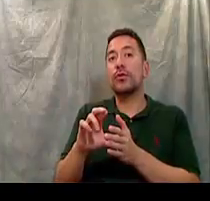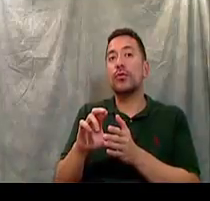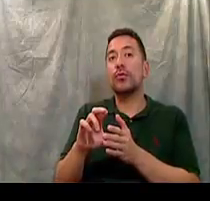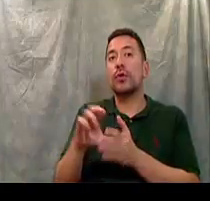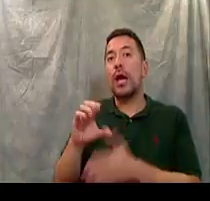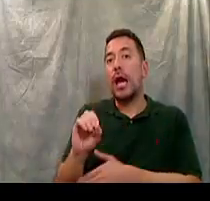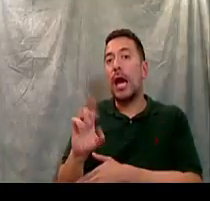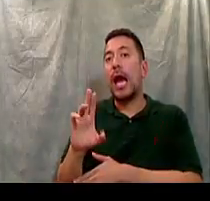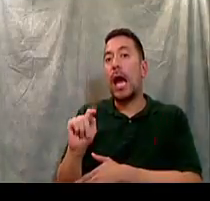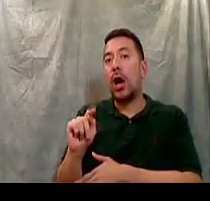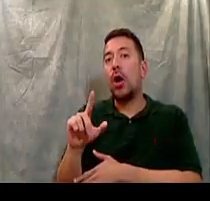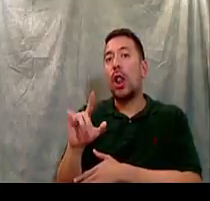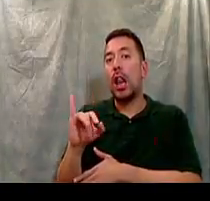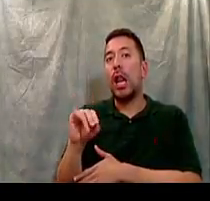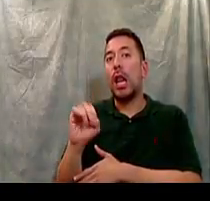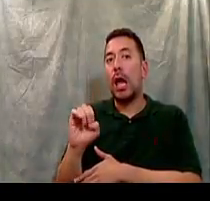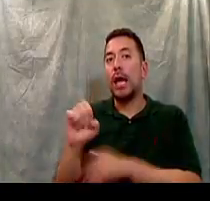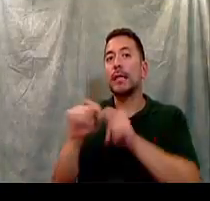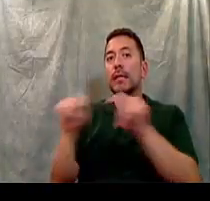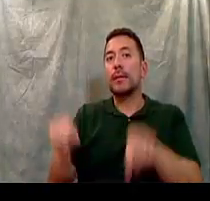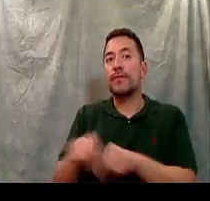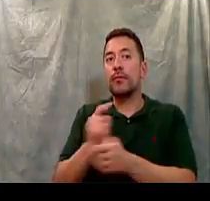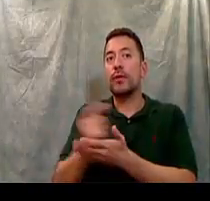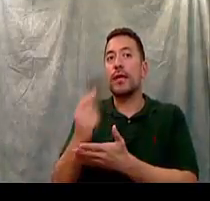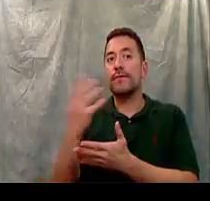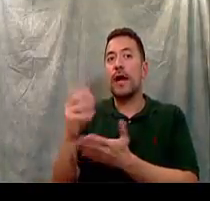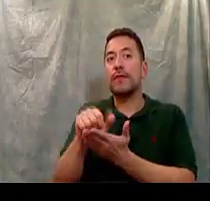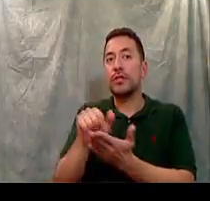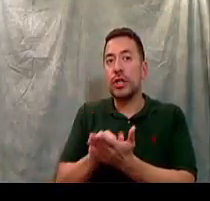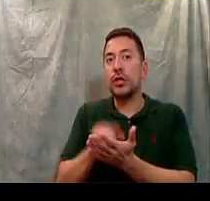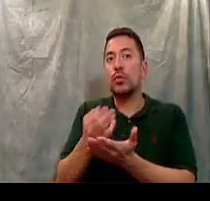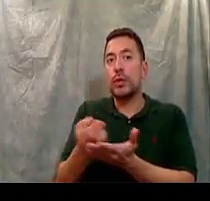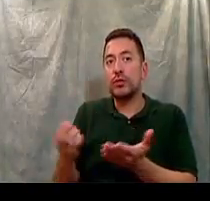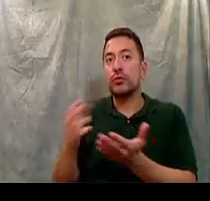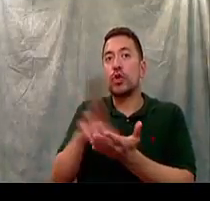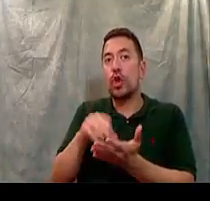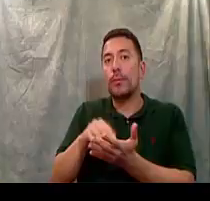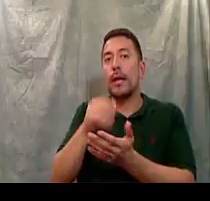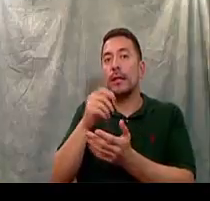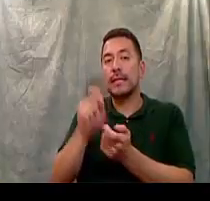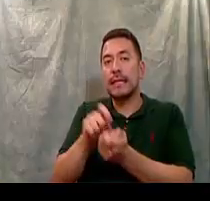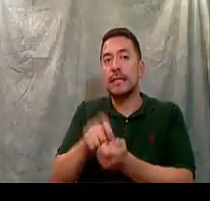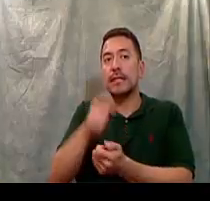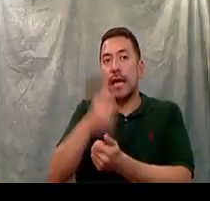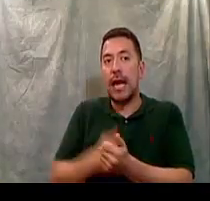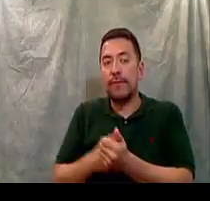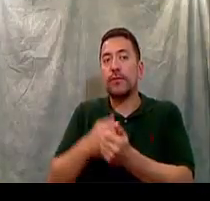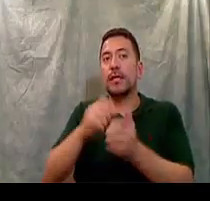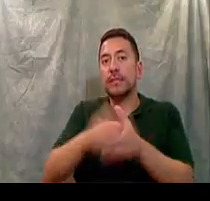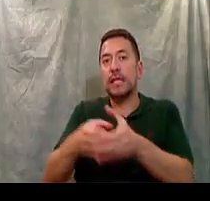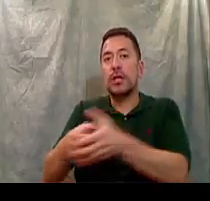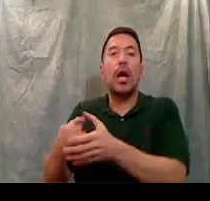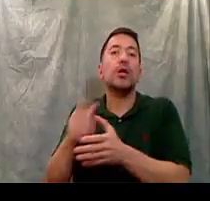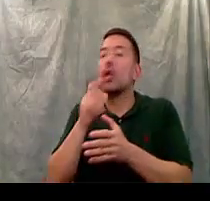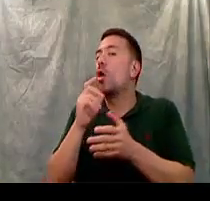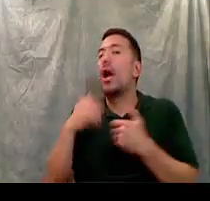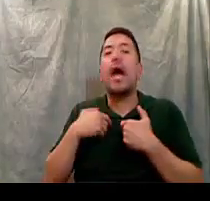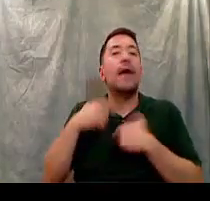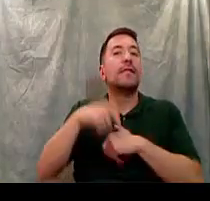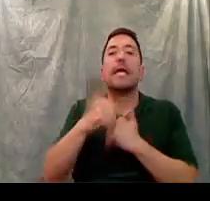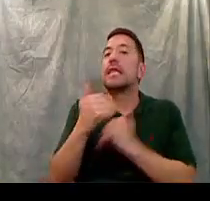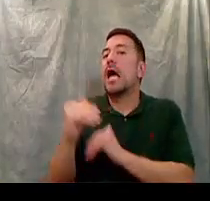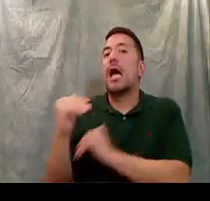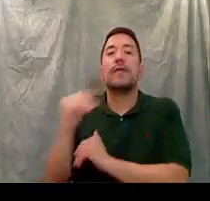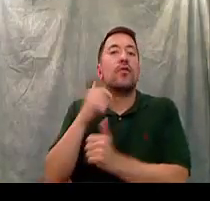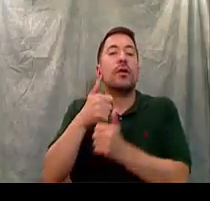5 agenda and resources, to learn about the details of every subsection. I did not provide deadlines for every subsection because I